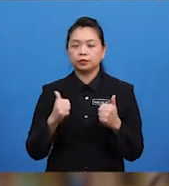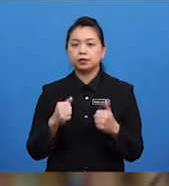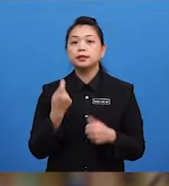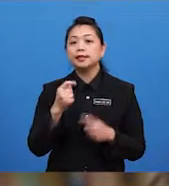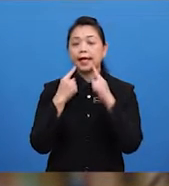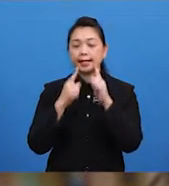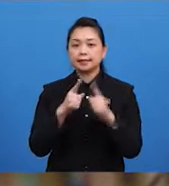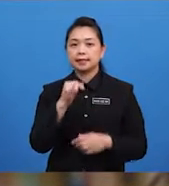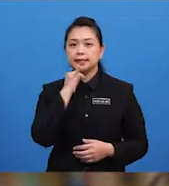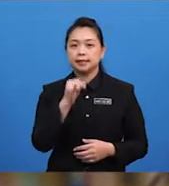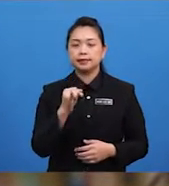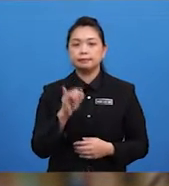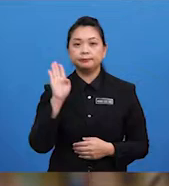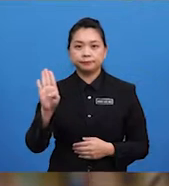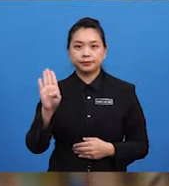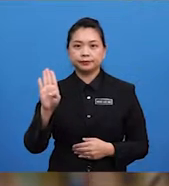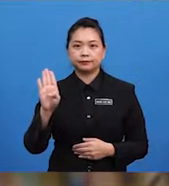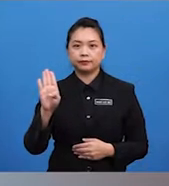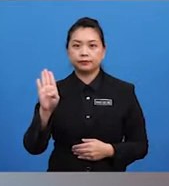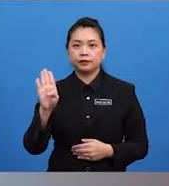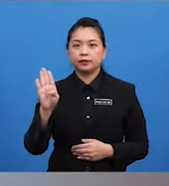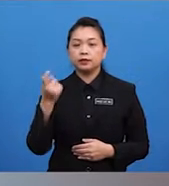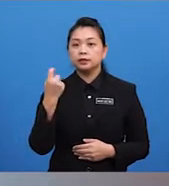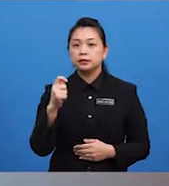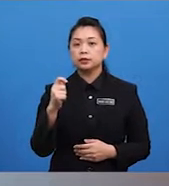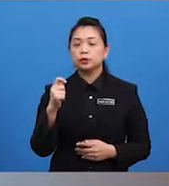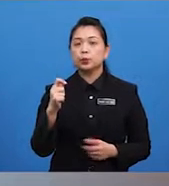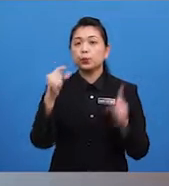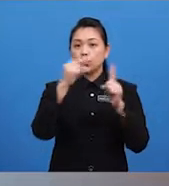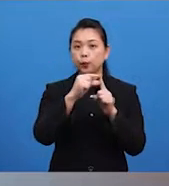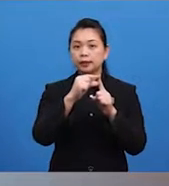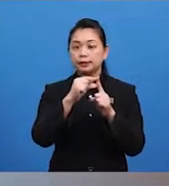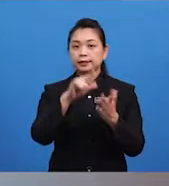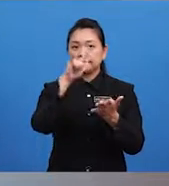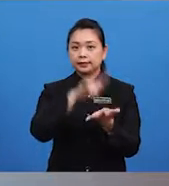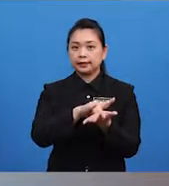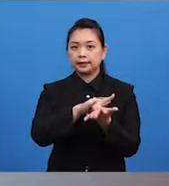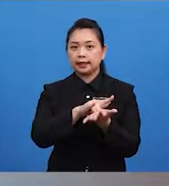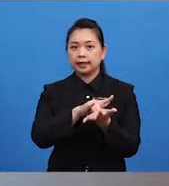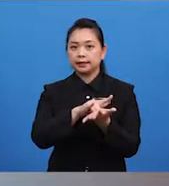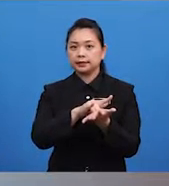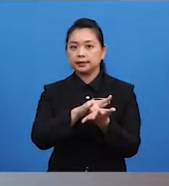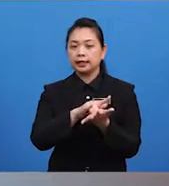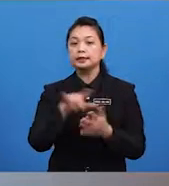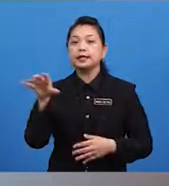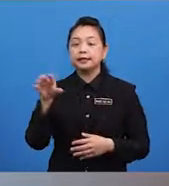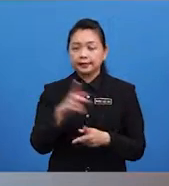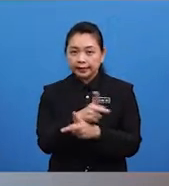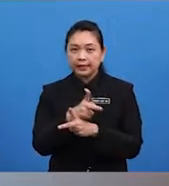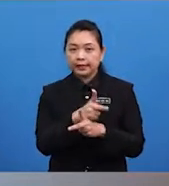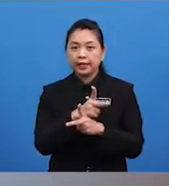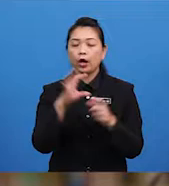Excellent! The answer is B. The word that refers to taking care of aging family